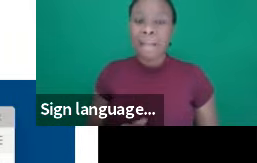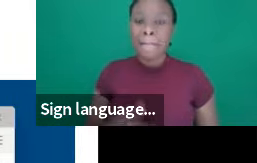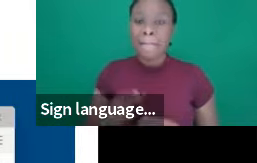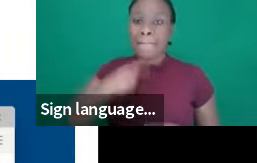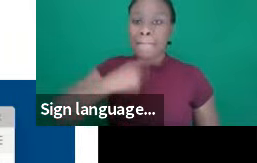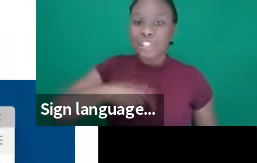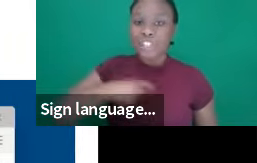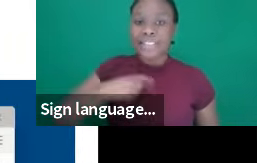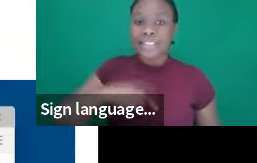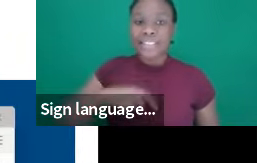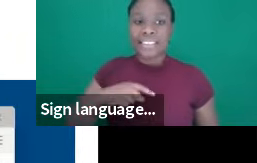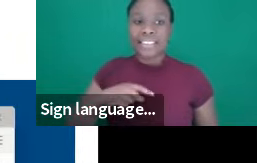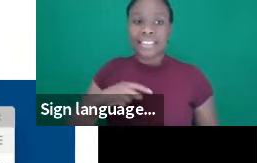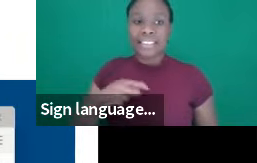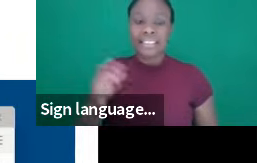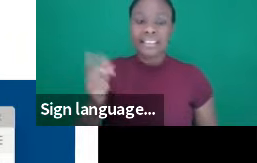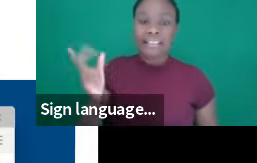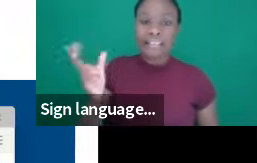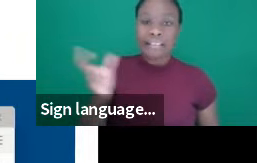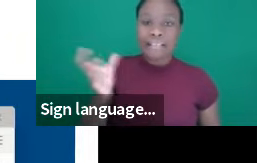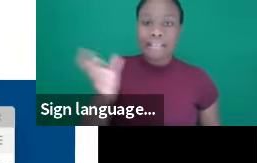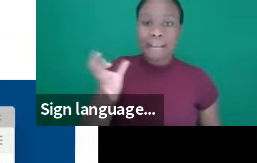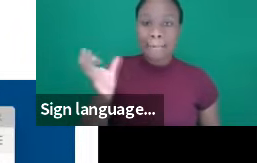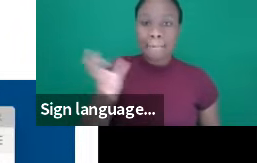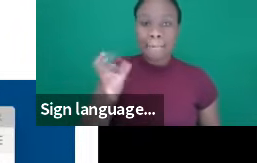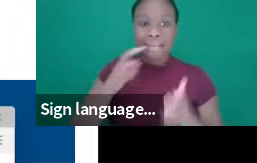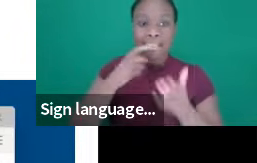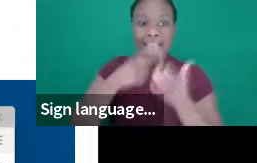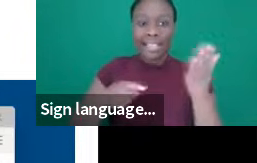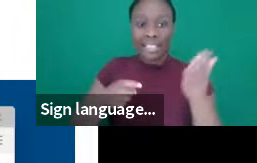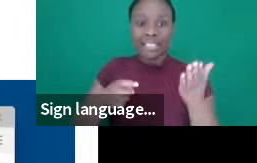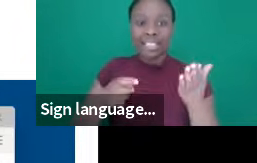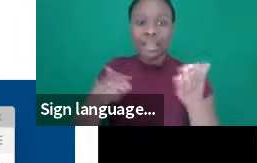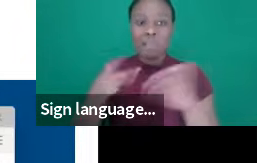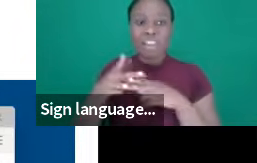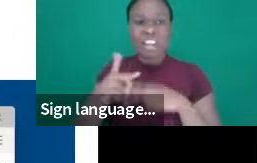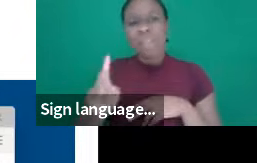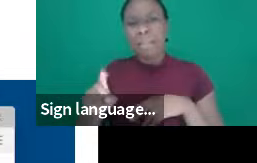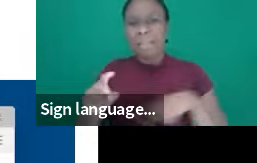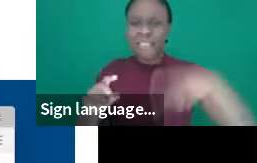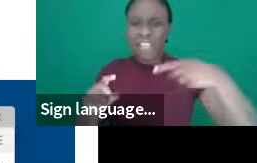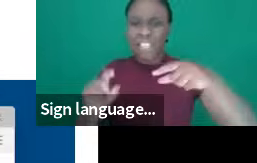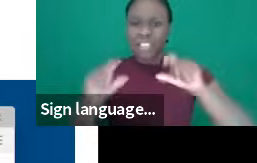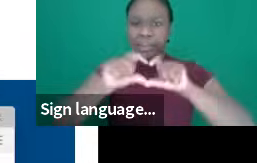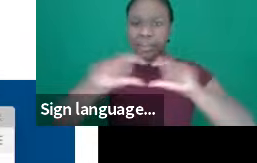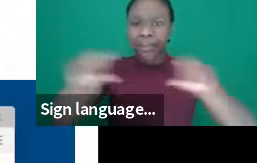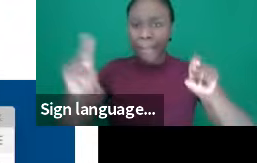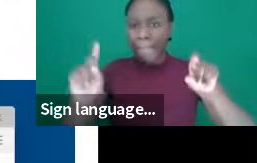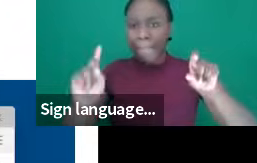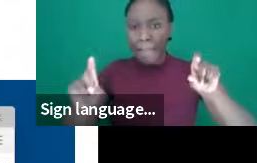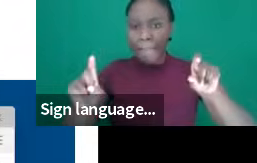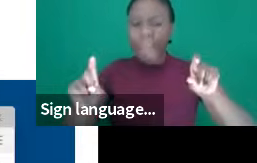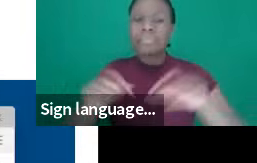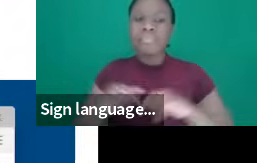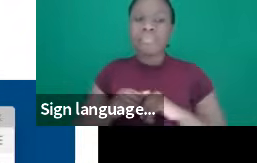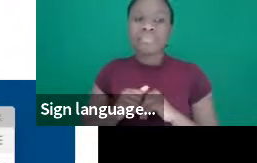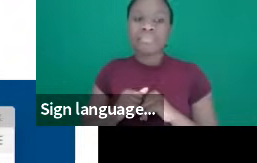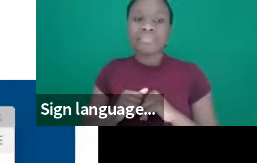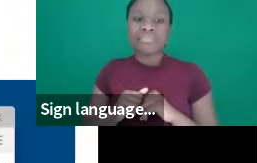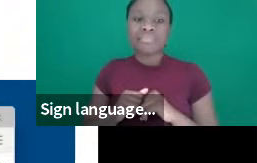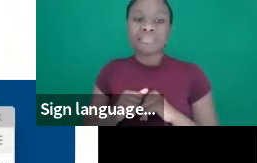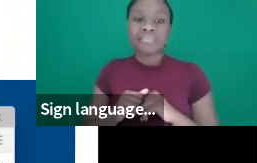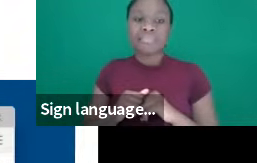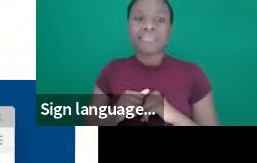tax product. Click the link on the first option. Link to finalize the process and click